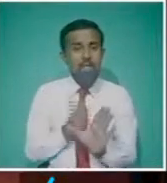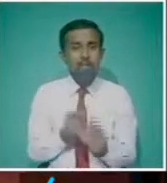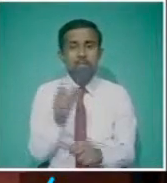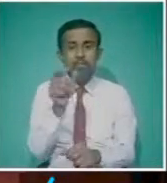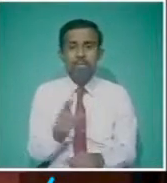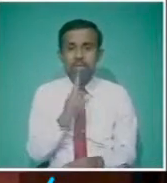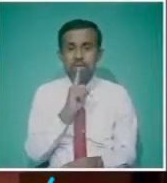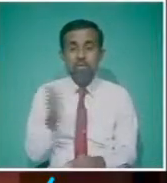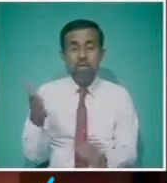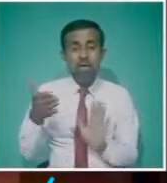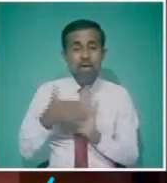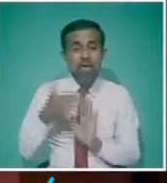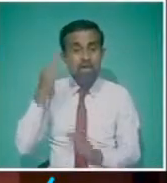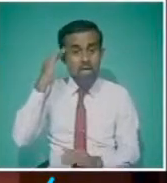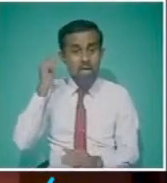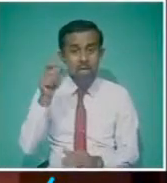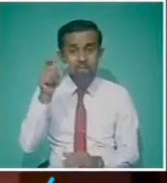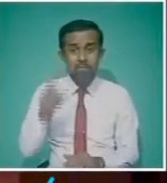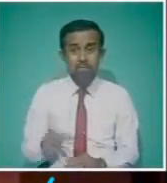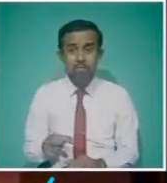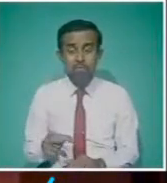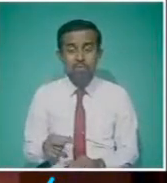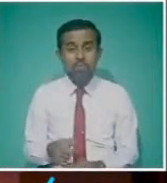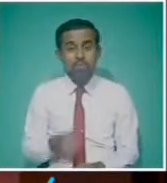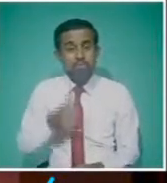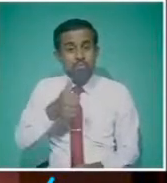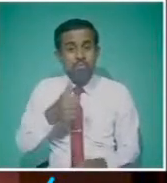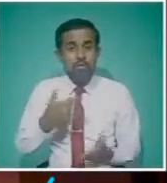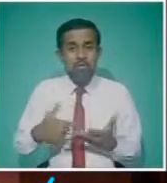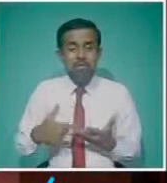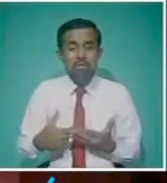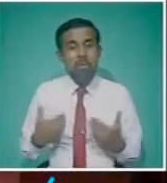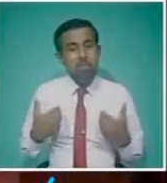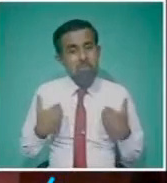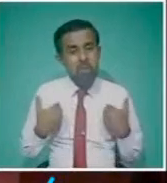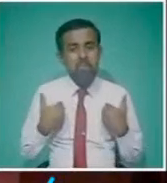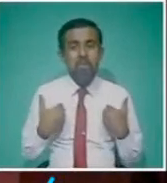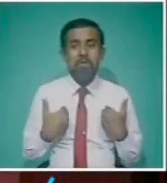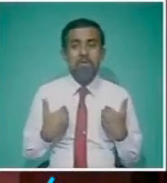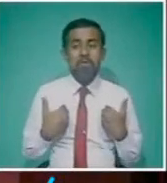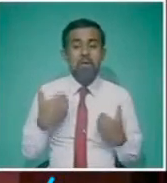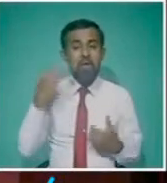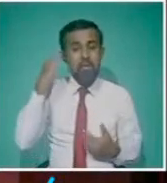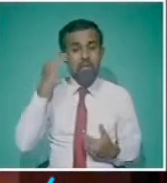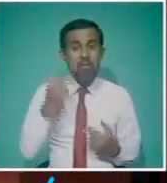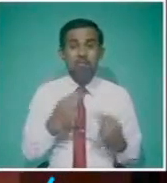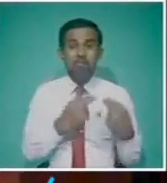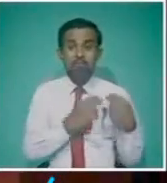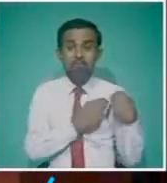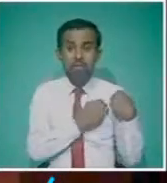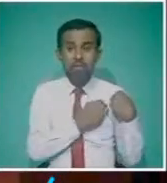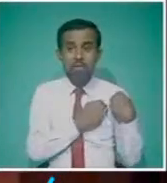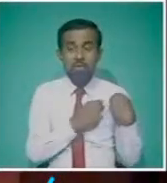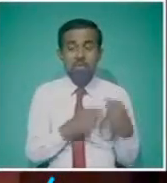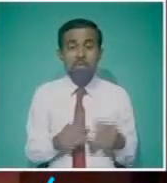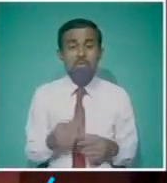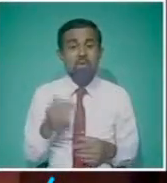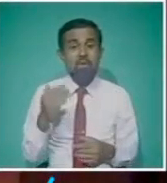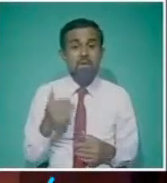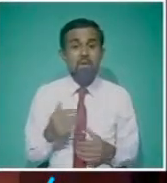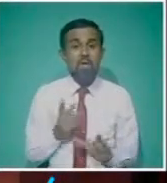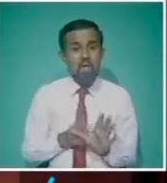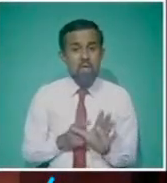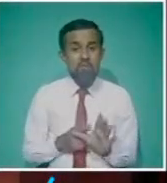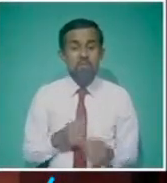obligation to duty and service. Further evidence of this lies in her preparation for her meetings with